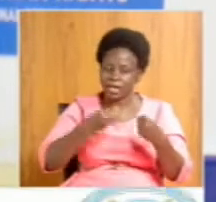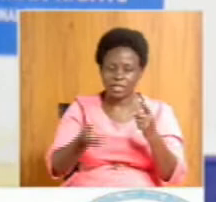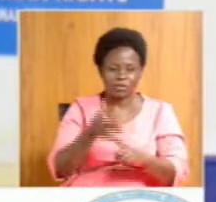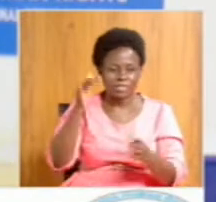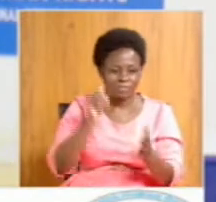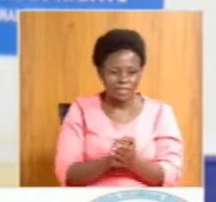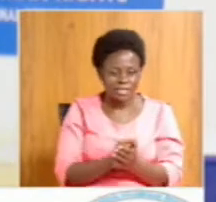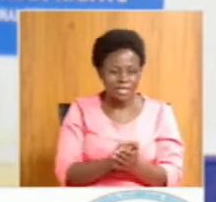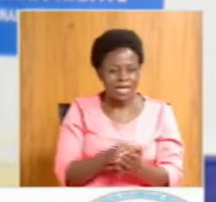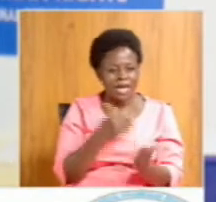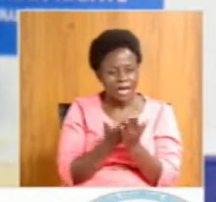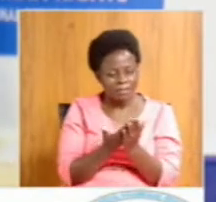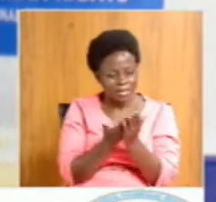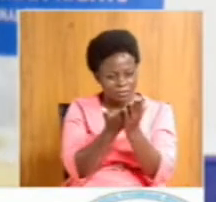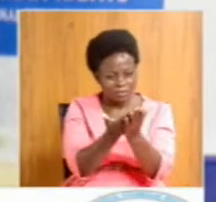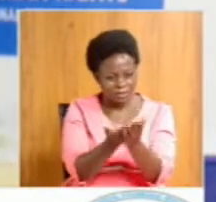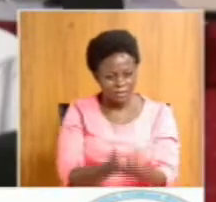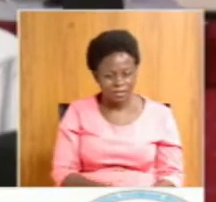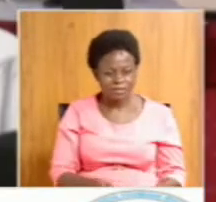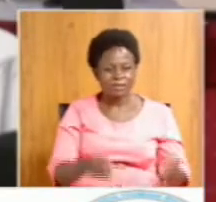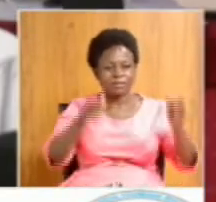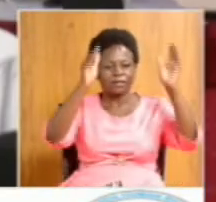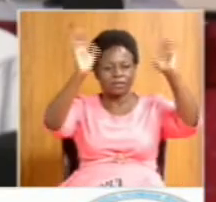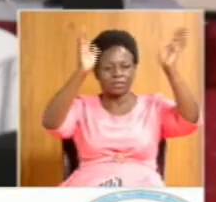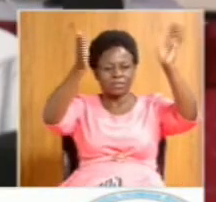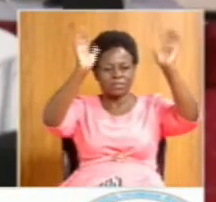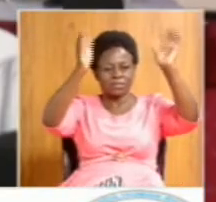it. I beg to submit. A round of applause.